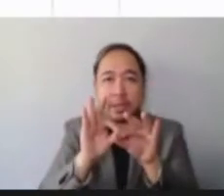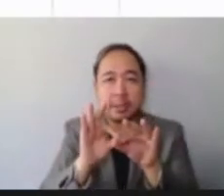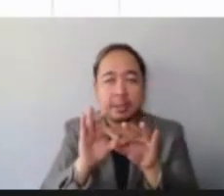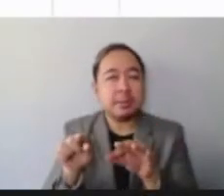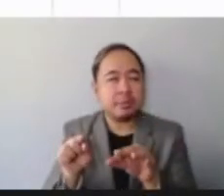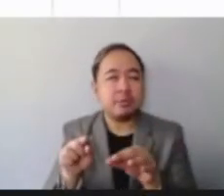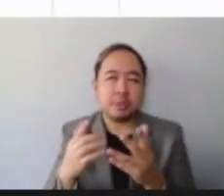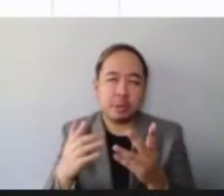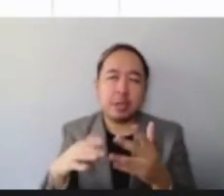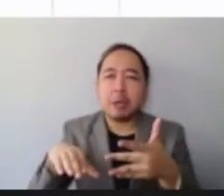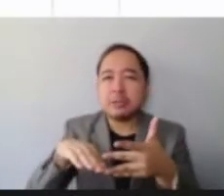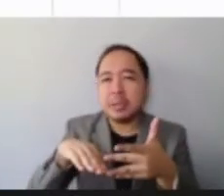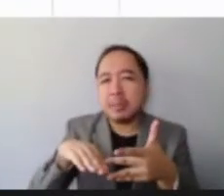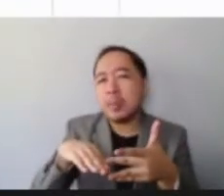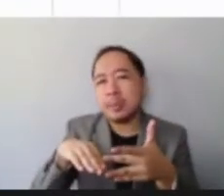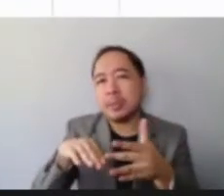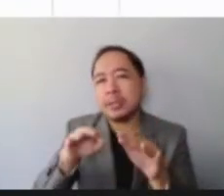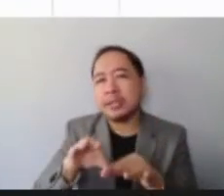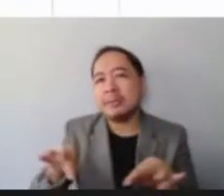important